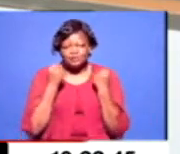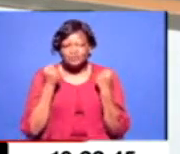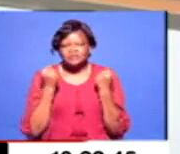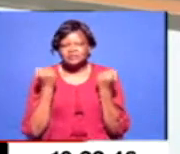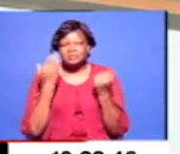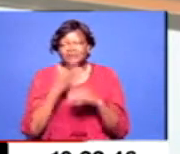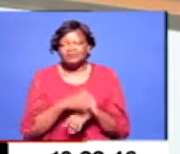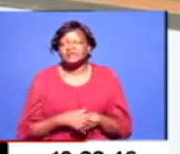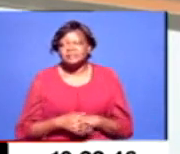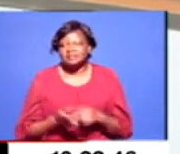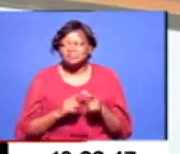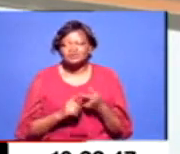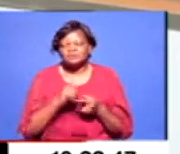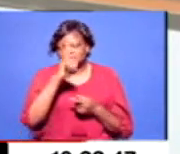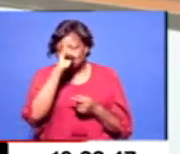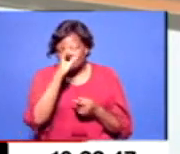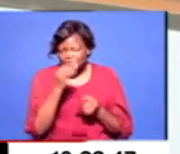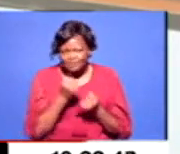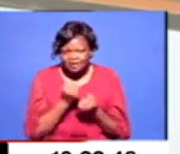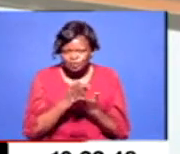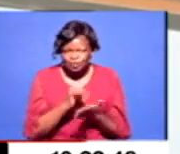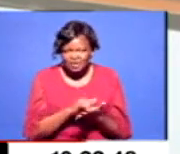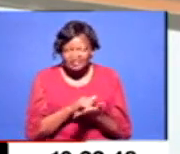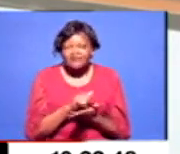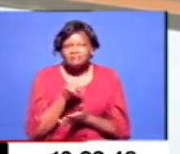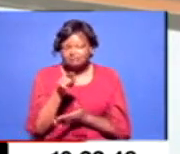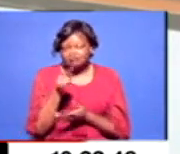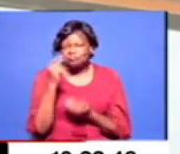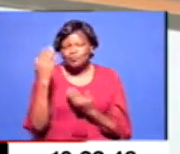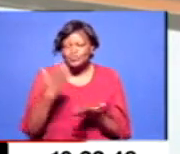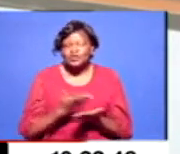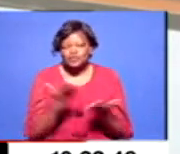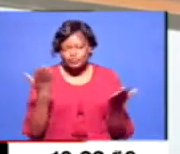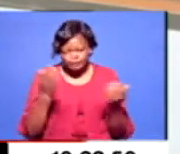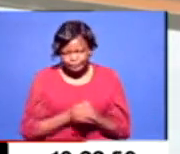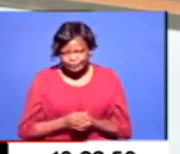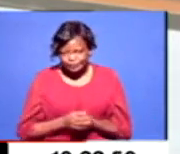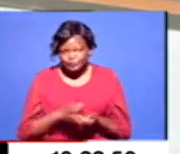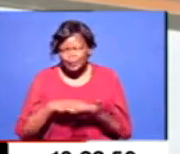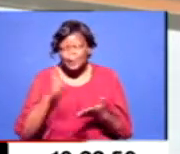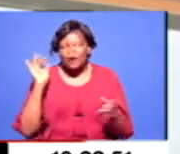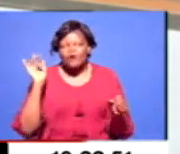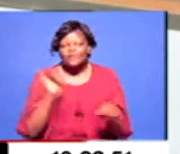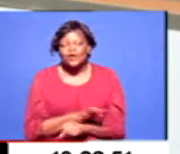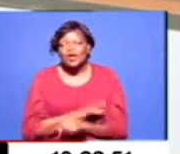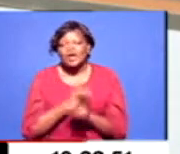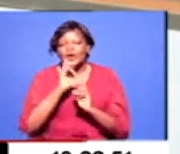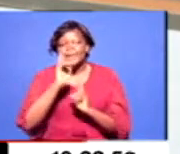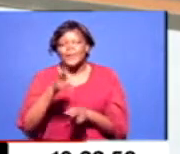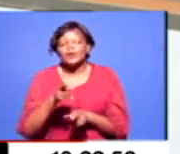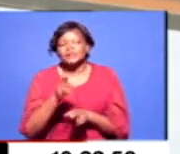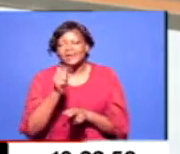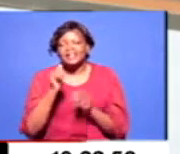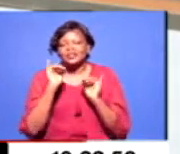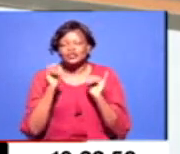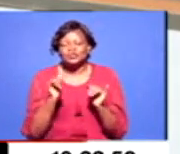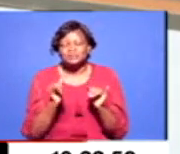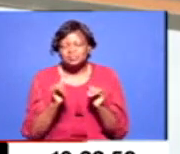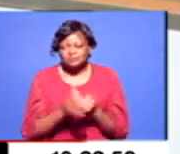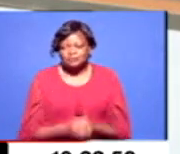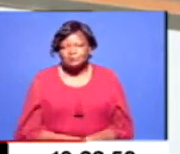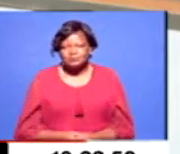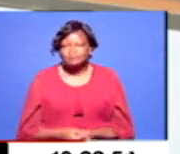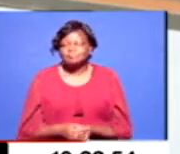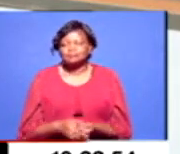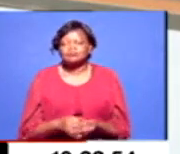will be keen to ensure that we bring you in a more comprehensive report in our news articles. That